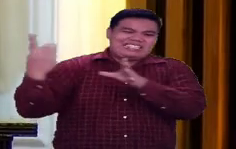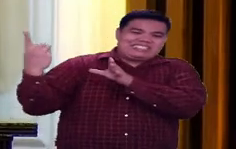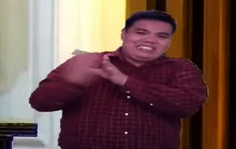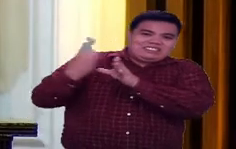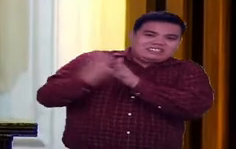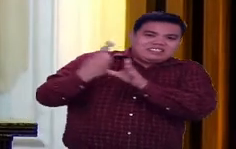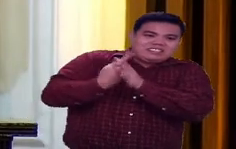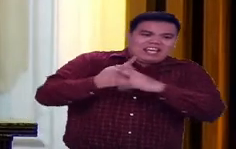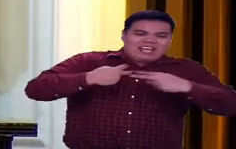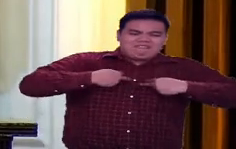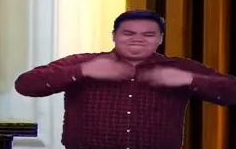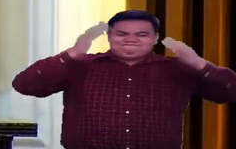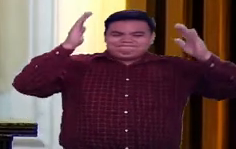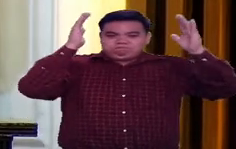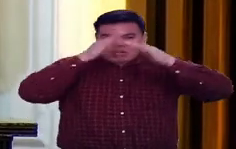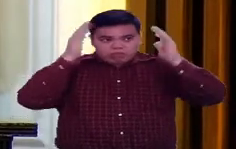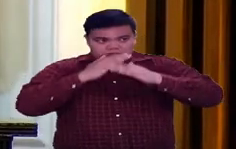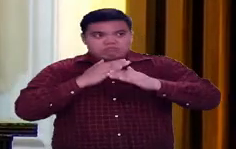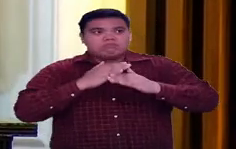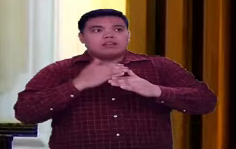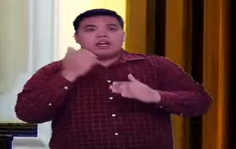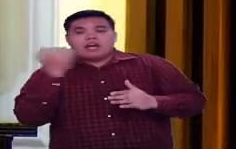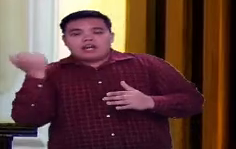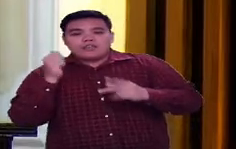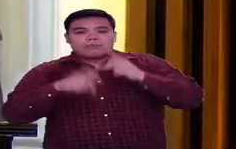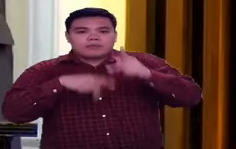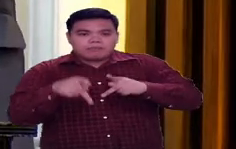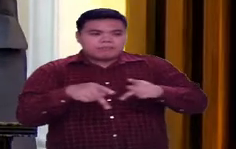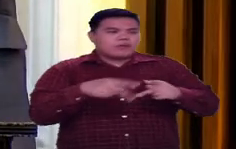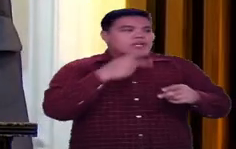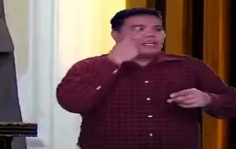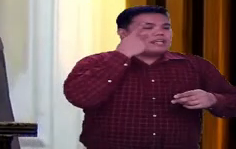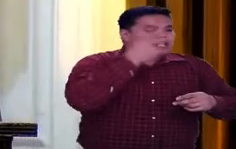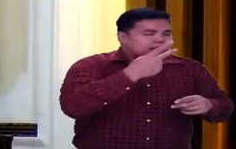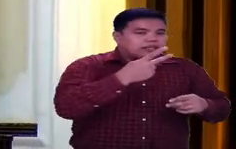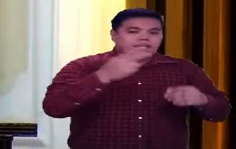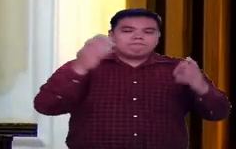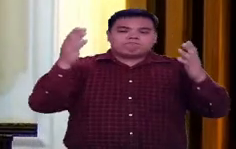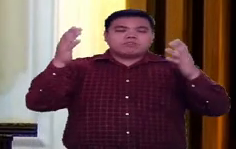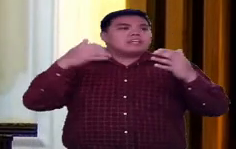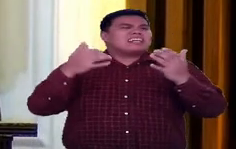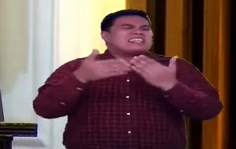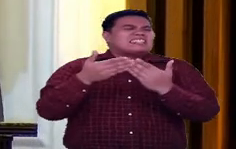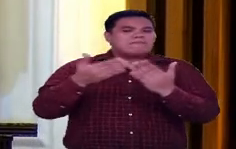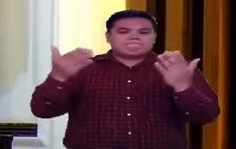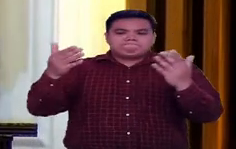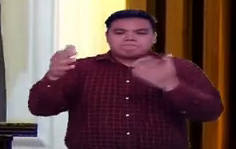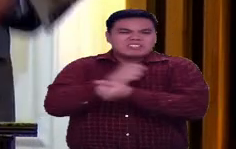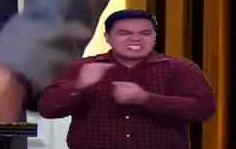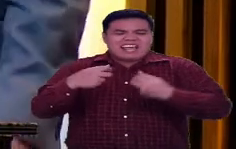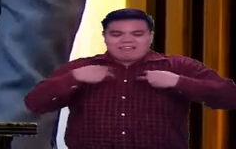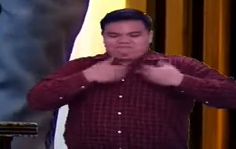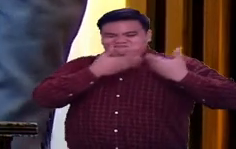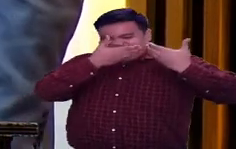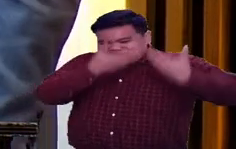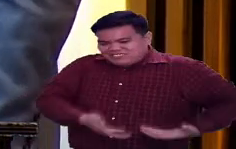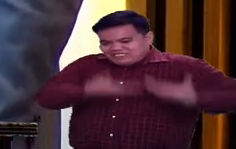and oppression by others. It was to a point of almost collapsing because of their heavy